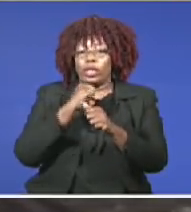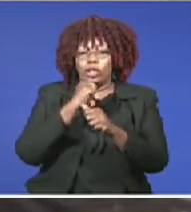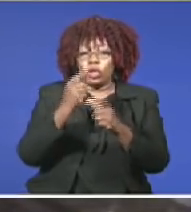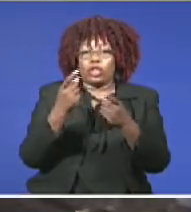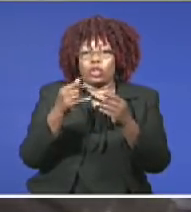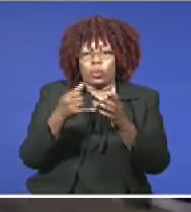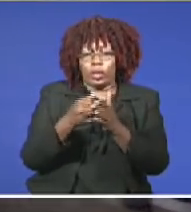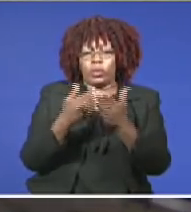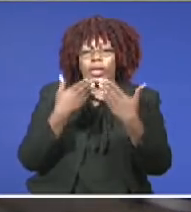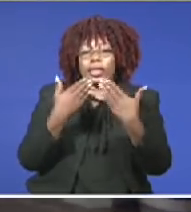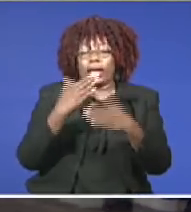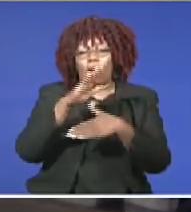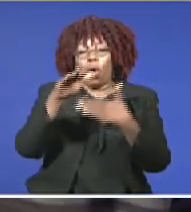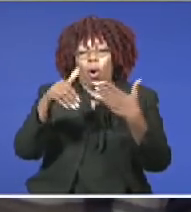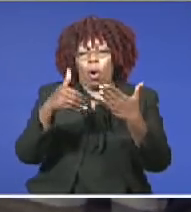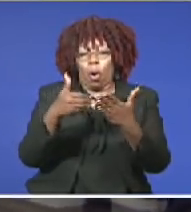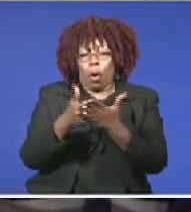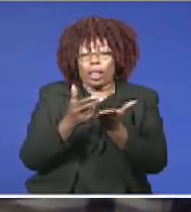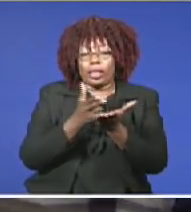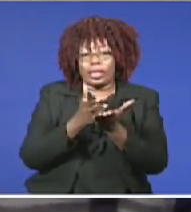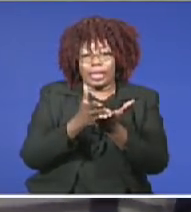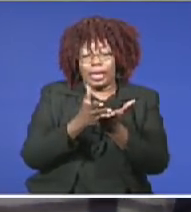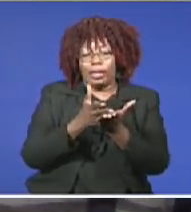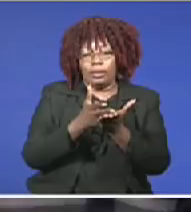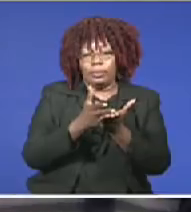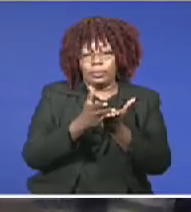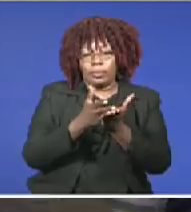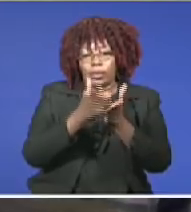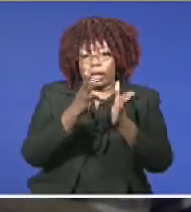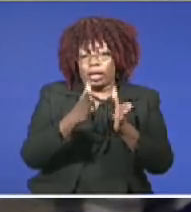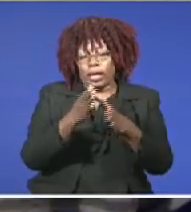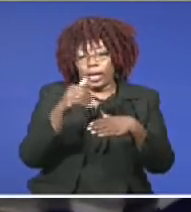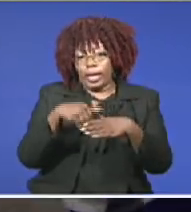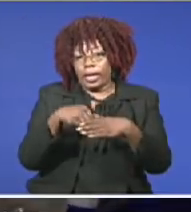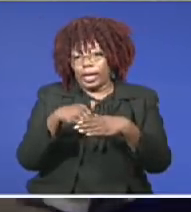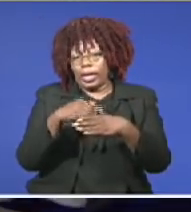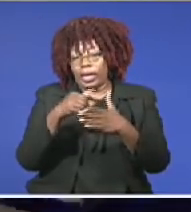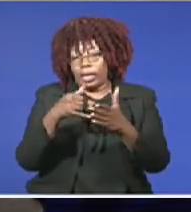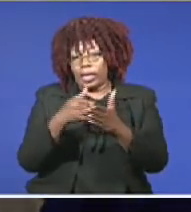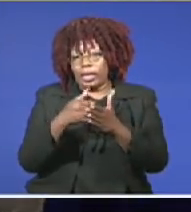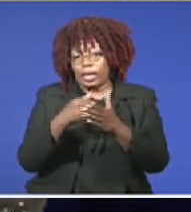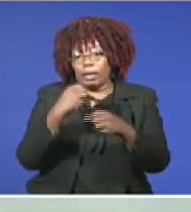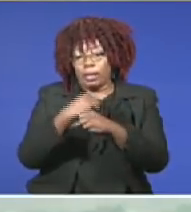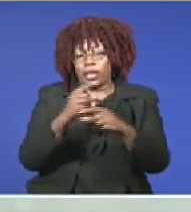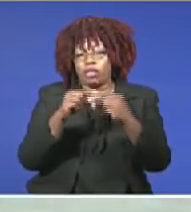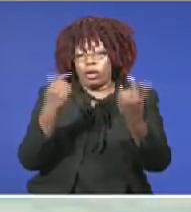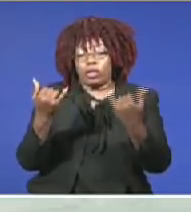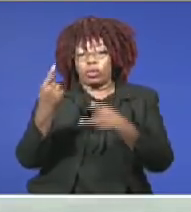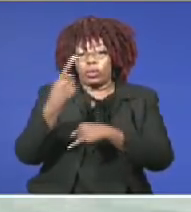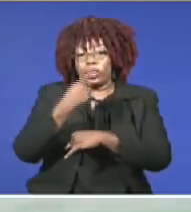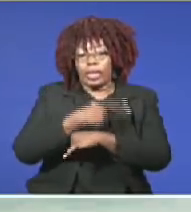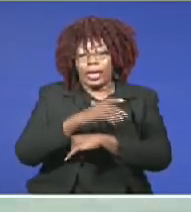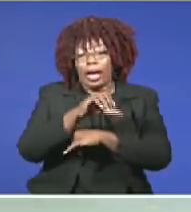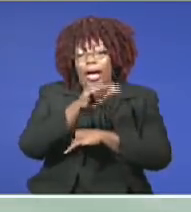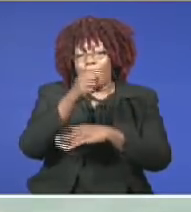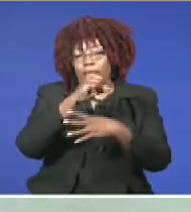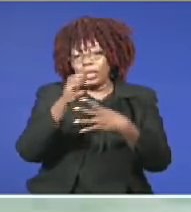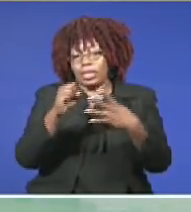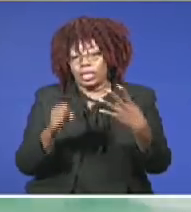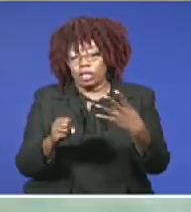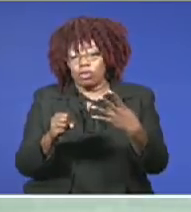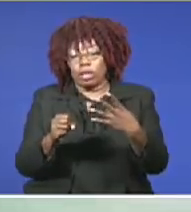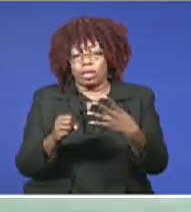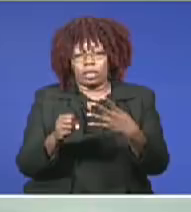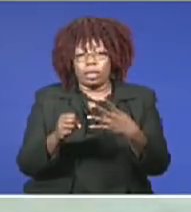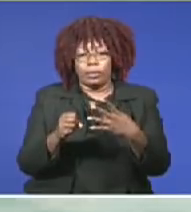all. So we have to thank all of the skippers who was involved with the sailing, and that's what makes us so great today. The other series race in Class C was